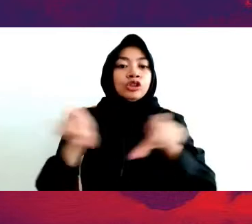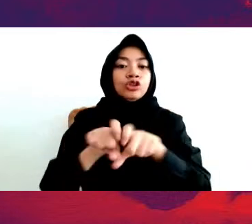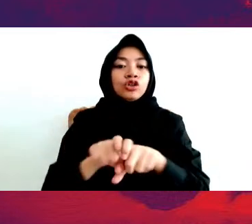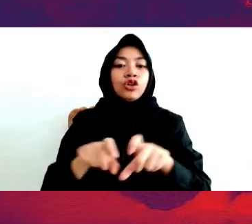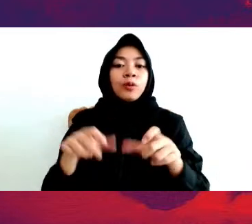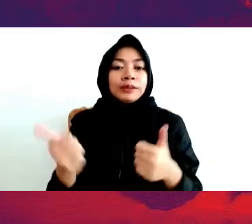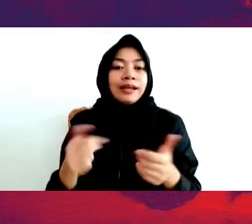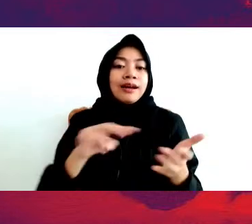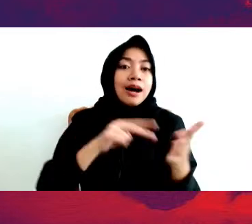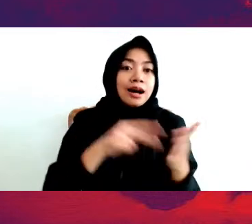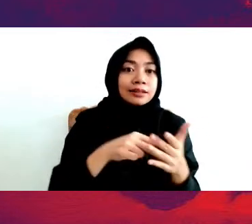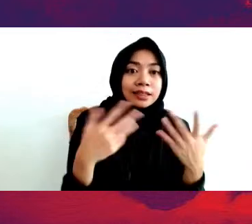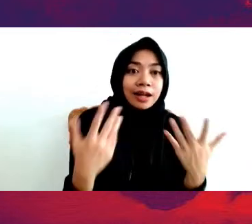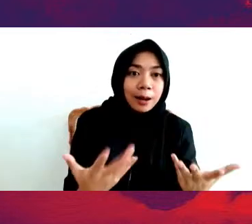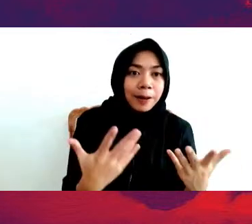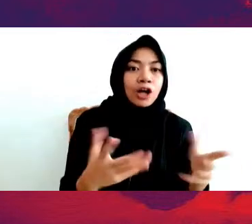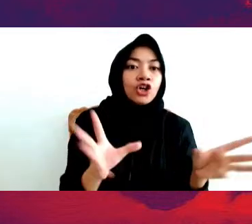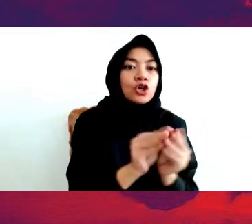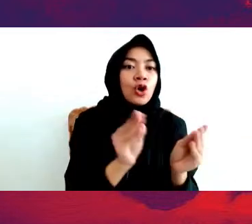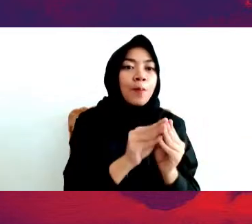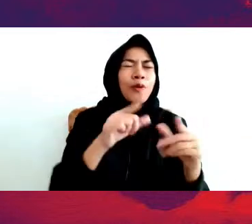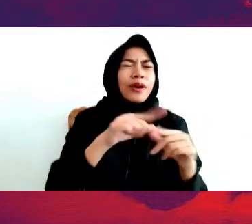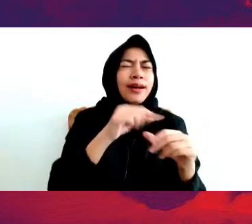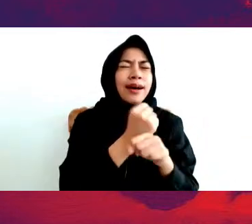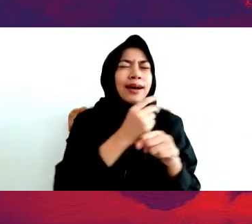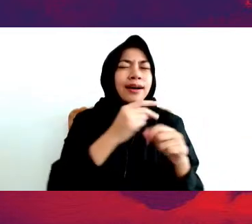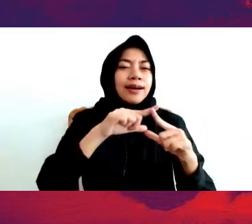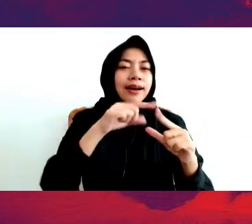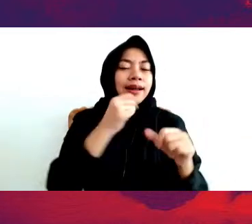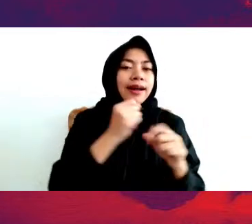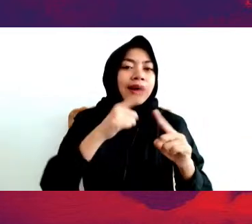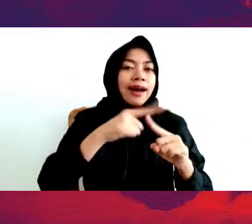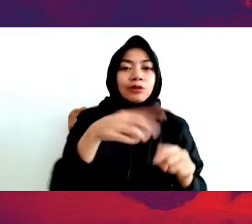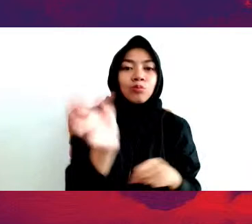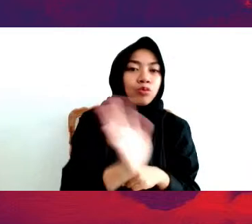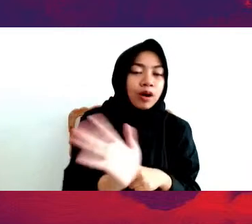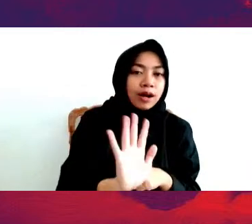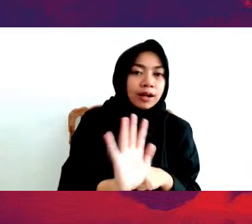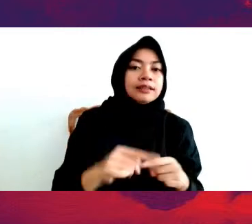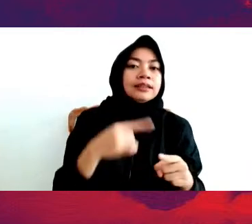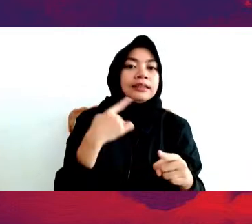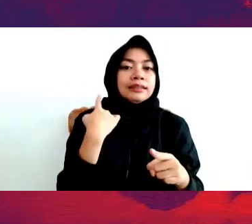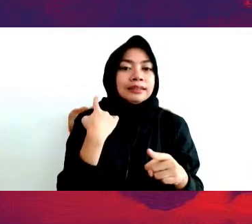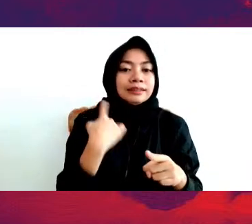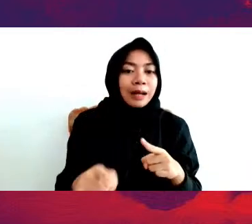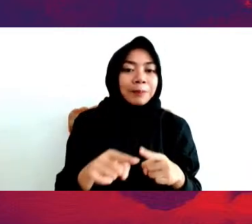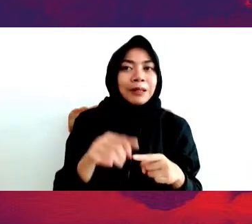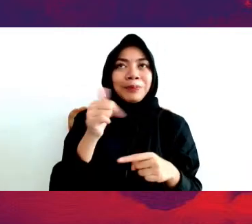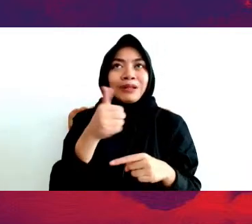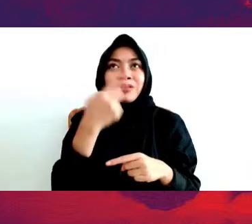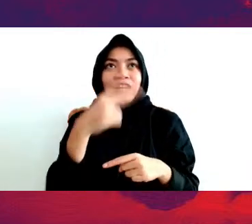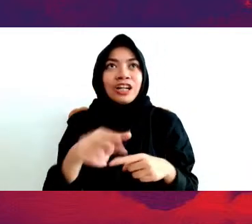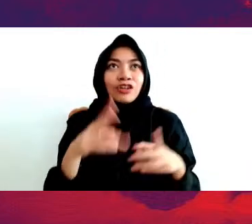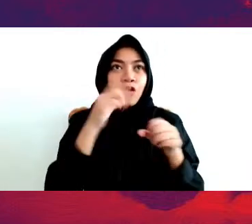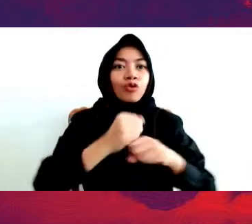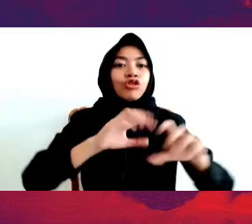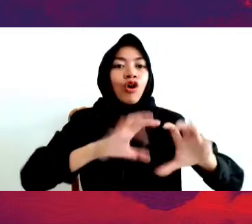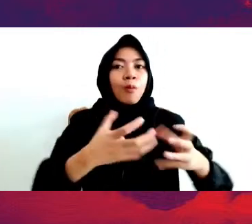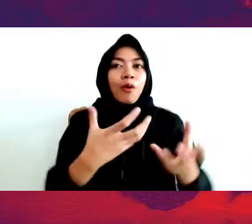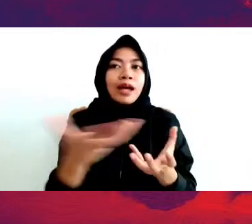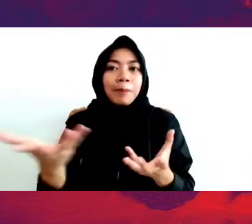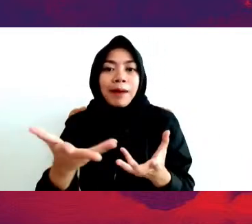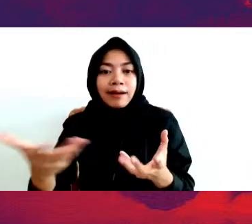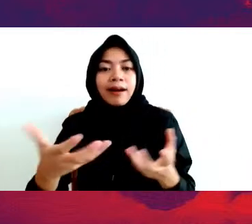aggregate number, but rather zooming and disaggregating the numbers by these different subgroups.